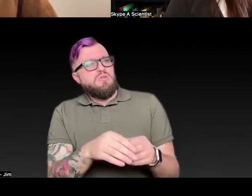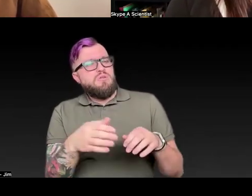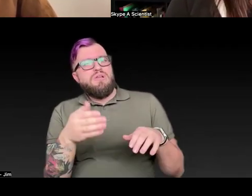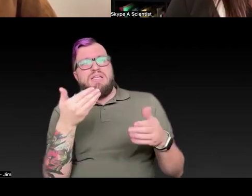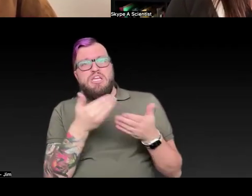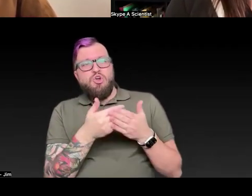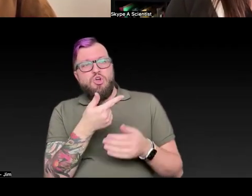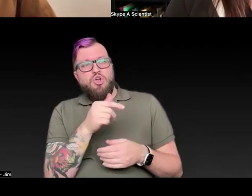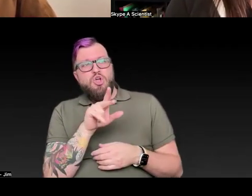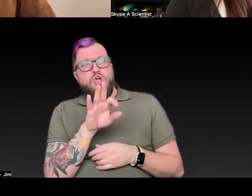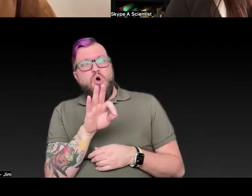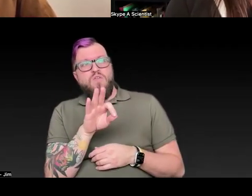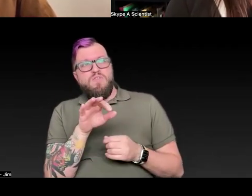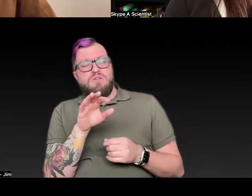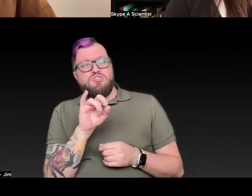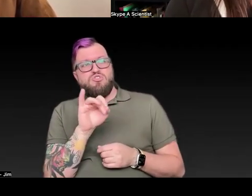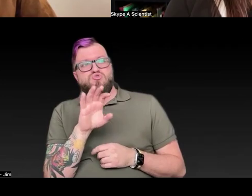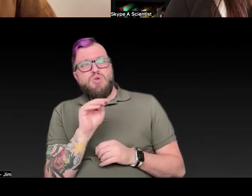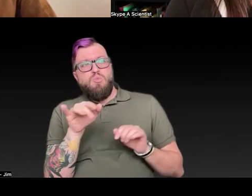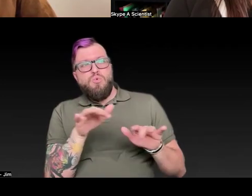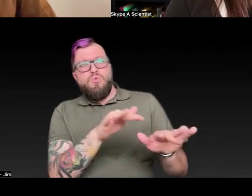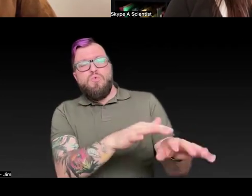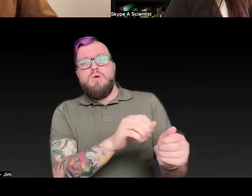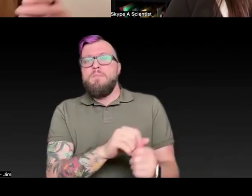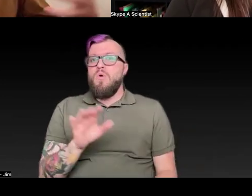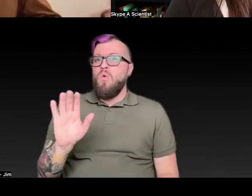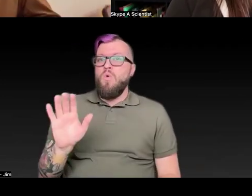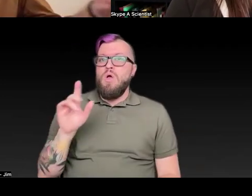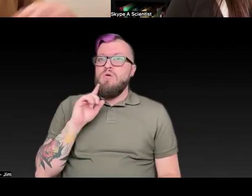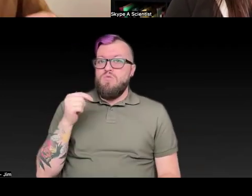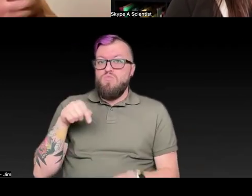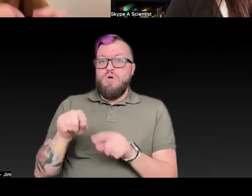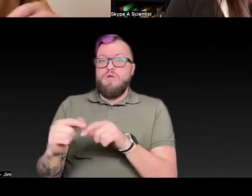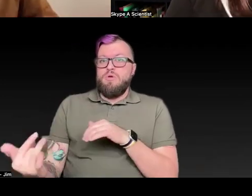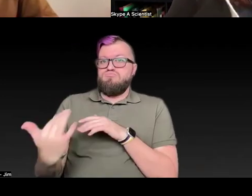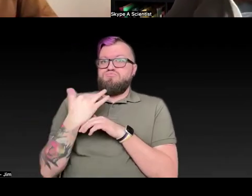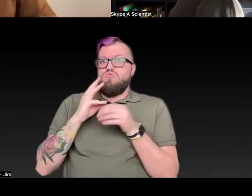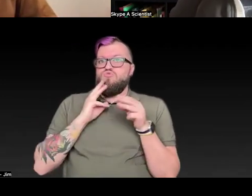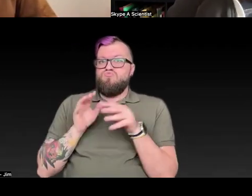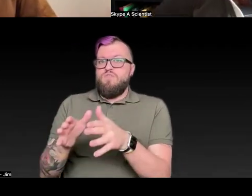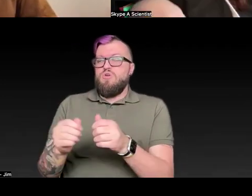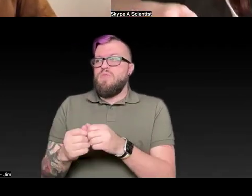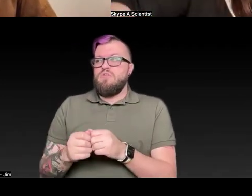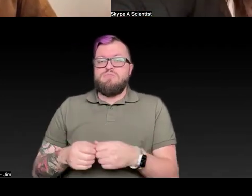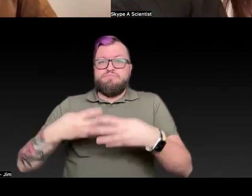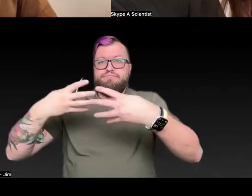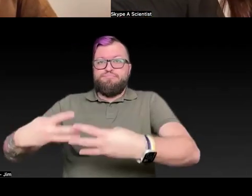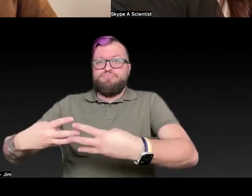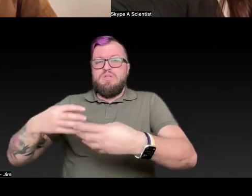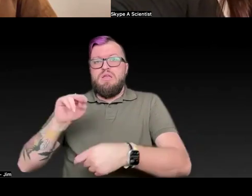Stream So no, actually, they're generally caught in streams as they're coming up. So in the you put stream. out nets and they just kind of swim into the nets